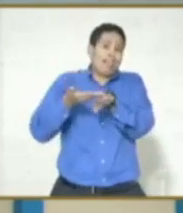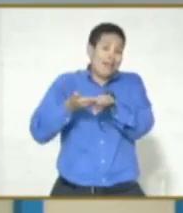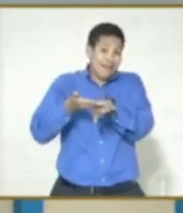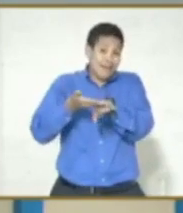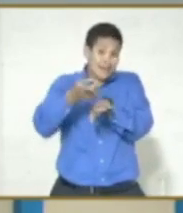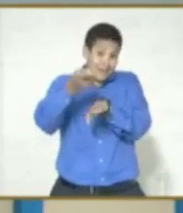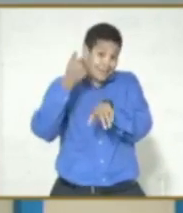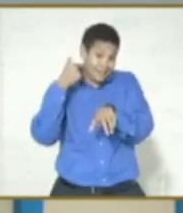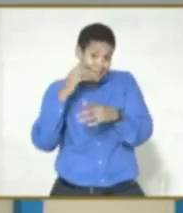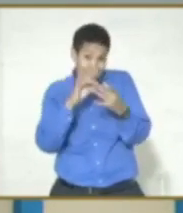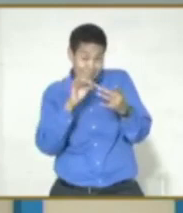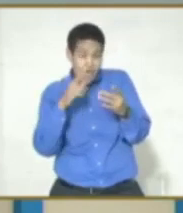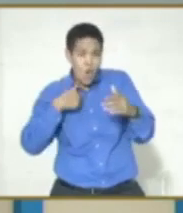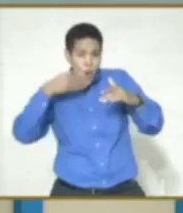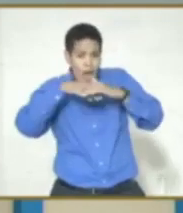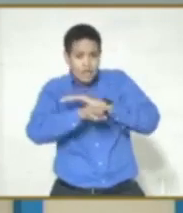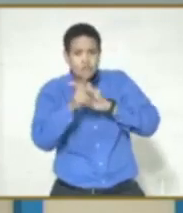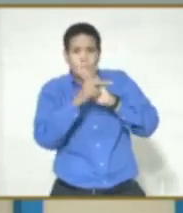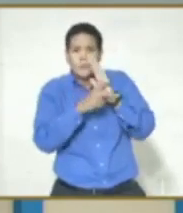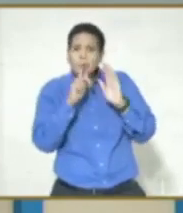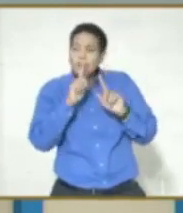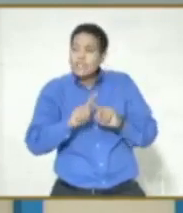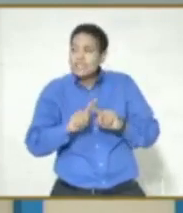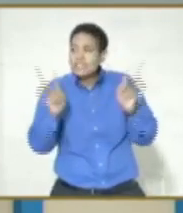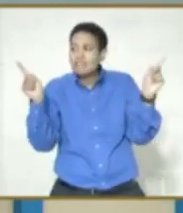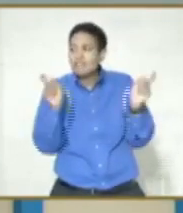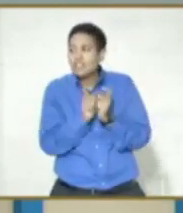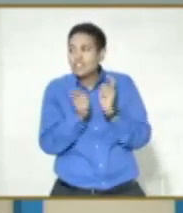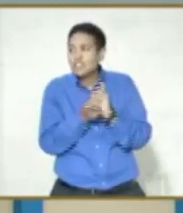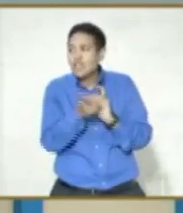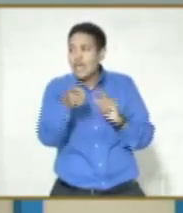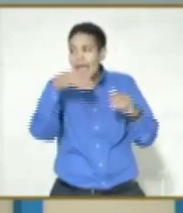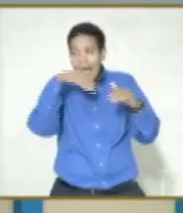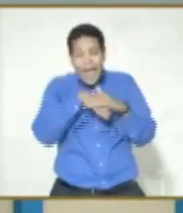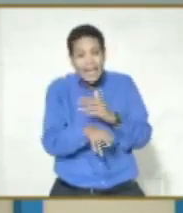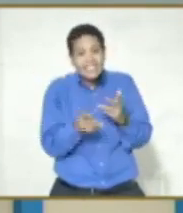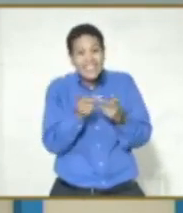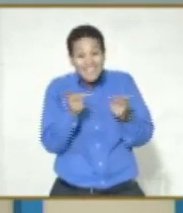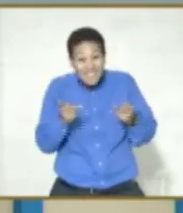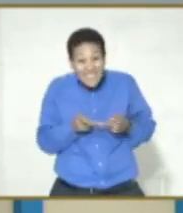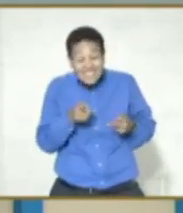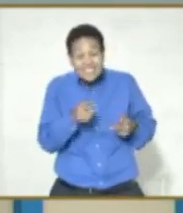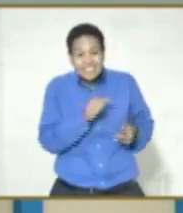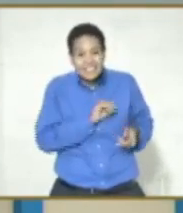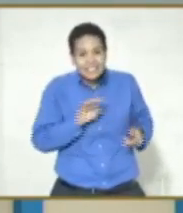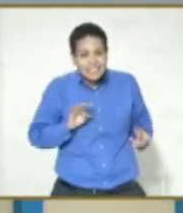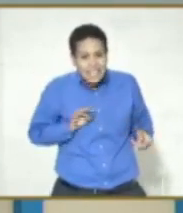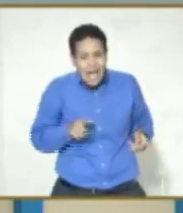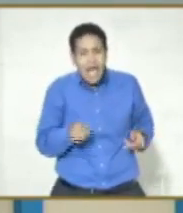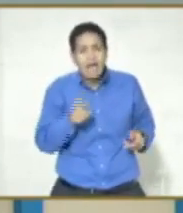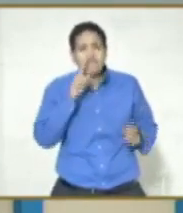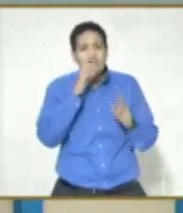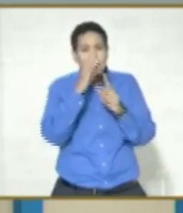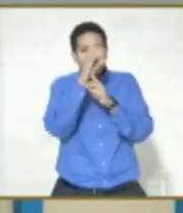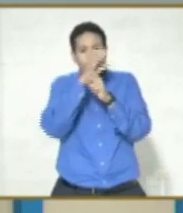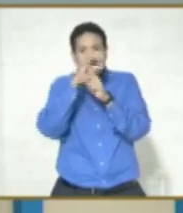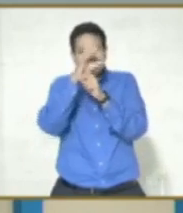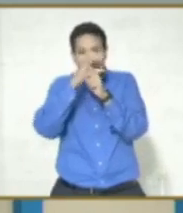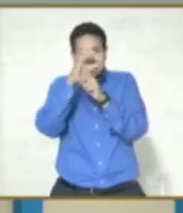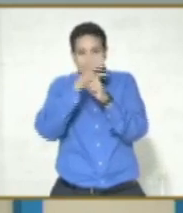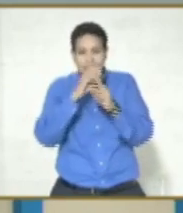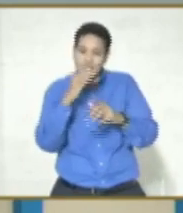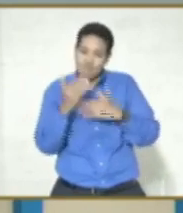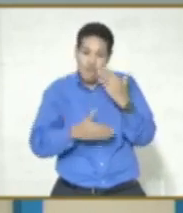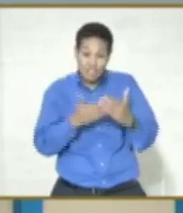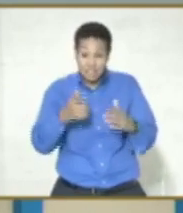before, our entry protocol has changed. So on entering the facility, and these are the staff, there's a screening process that the